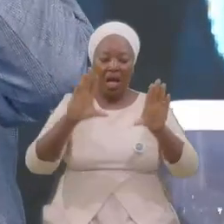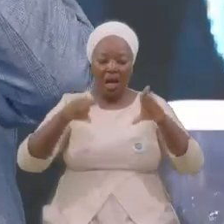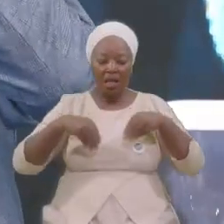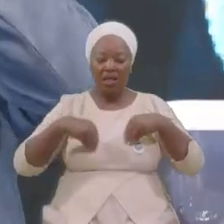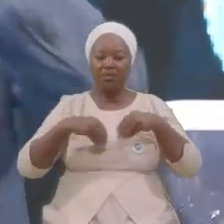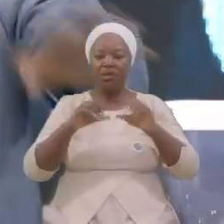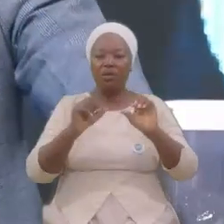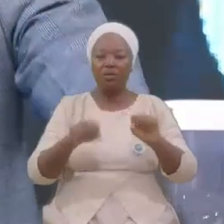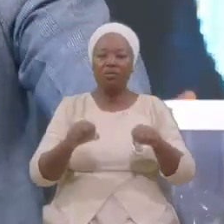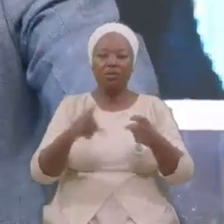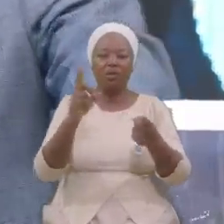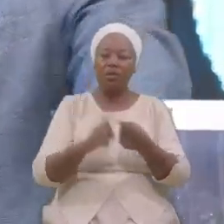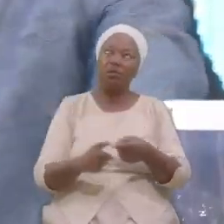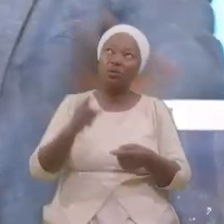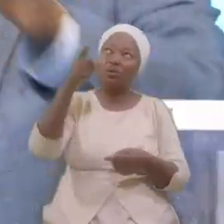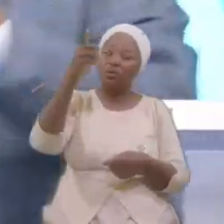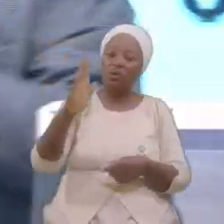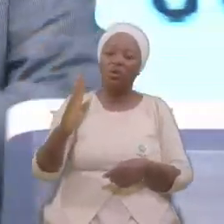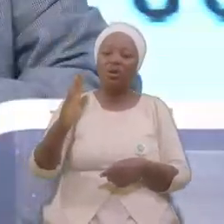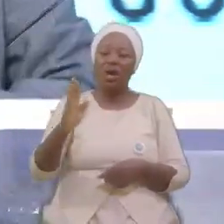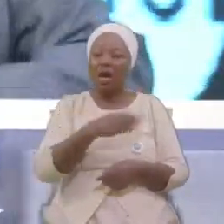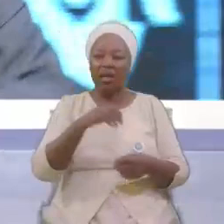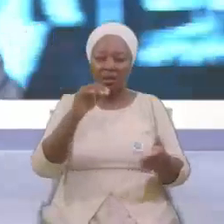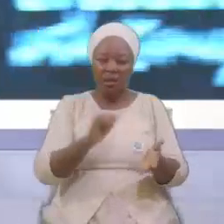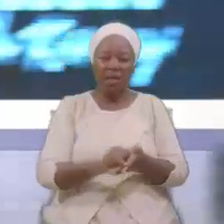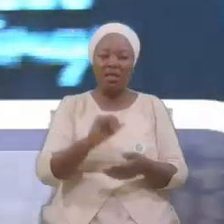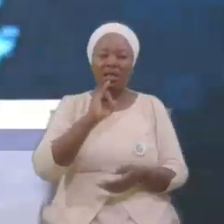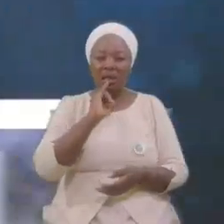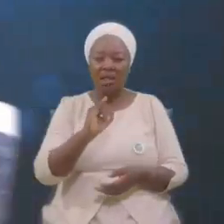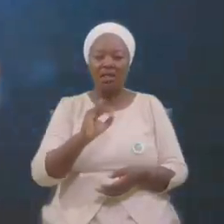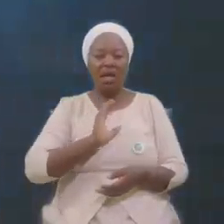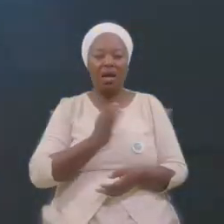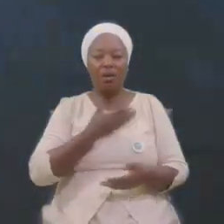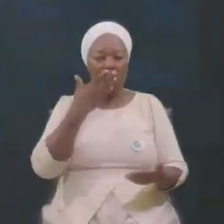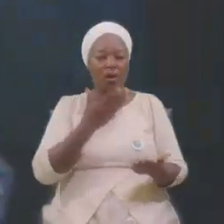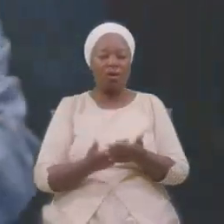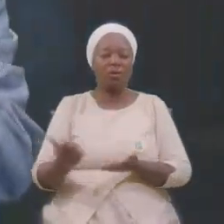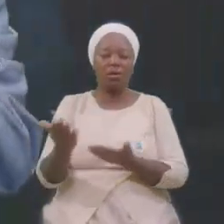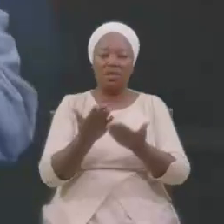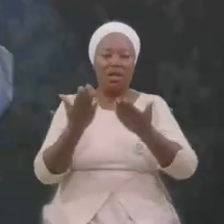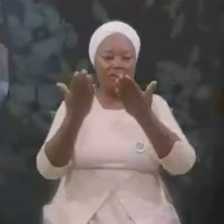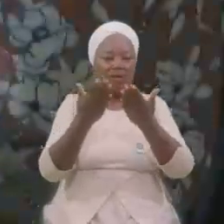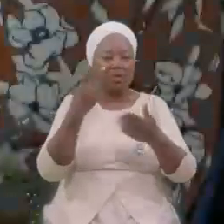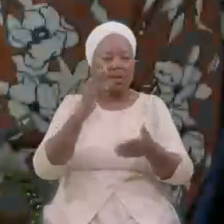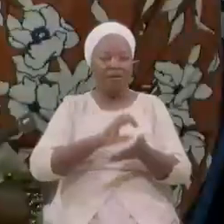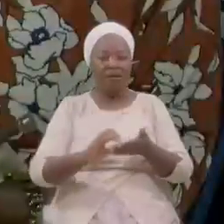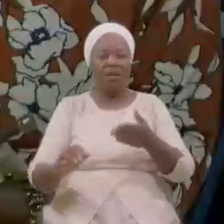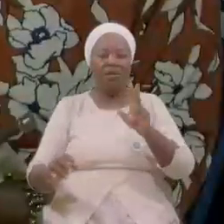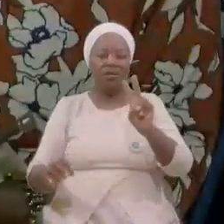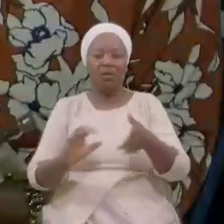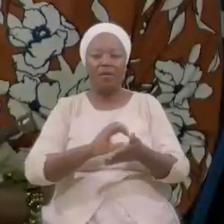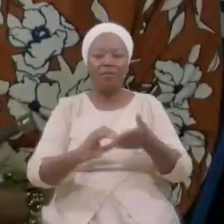acceptable unto God, and that is our reasonable service. Look at verse 2. In verse 2